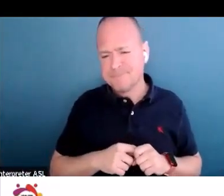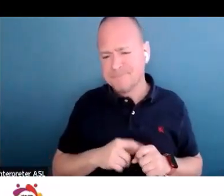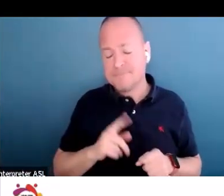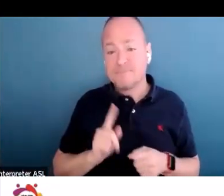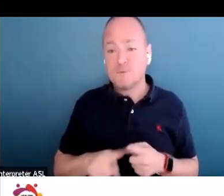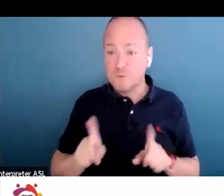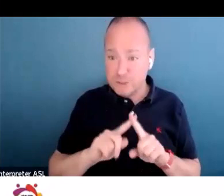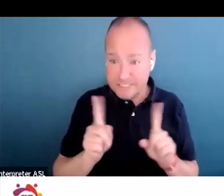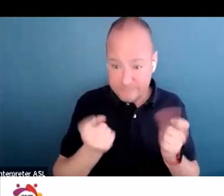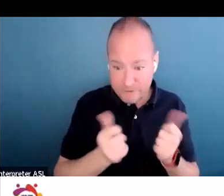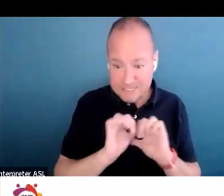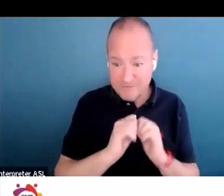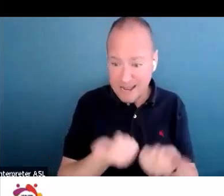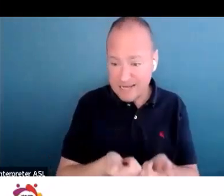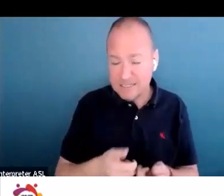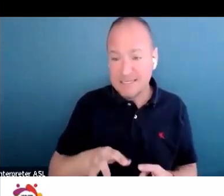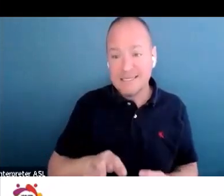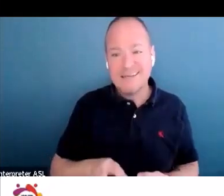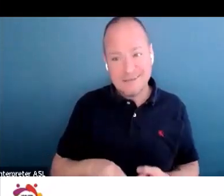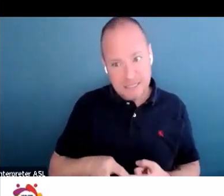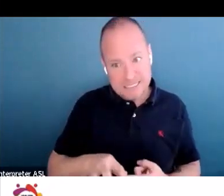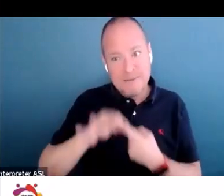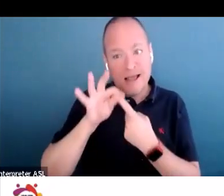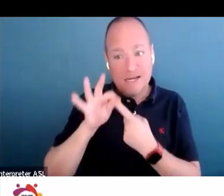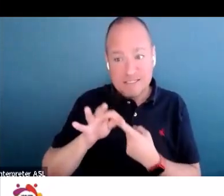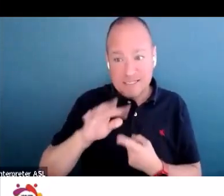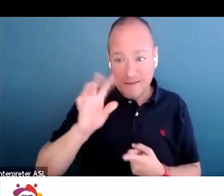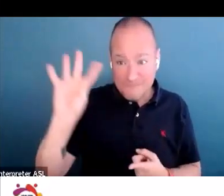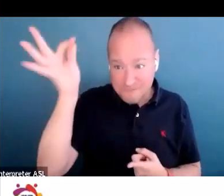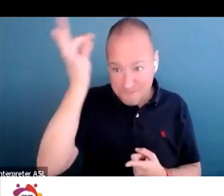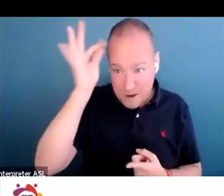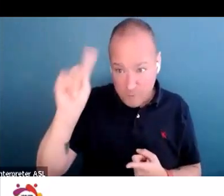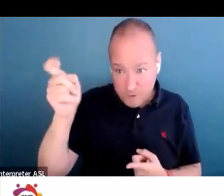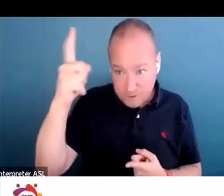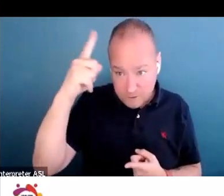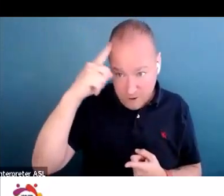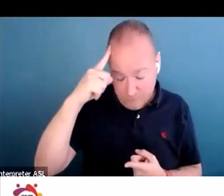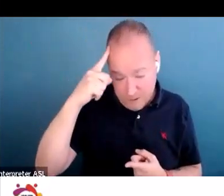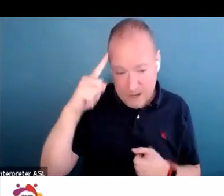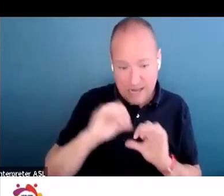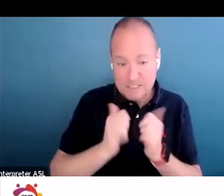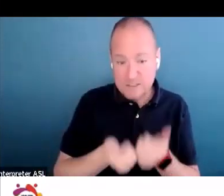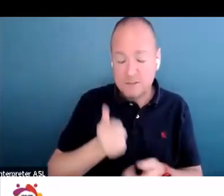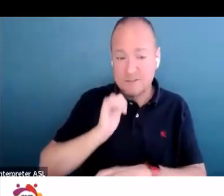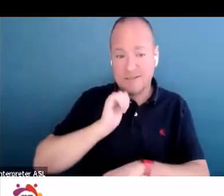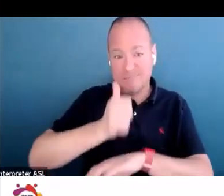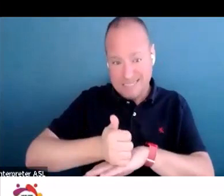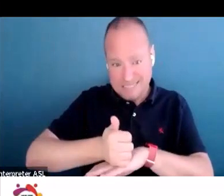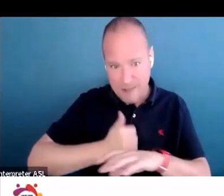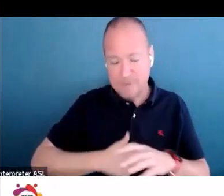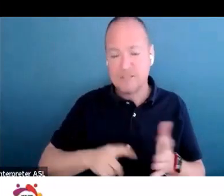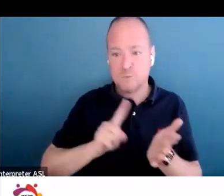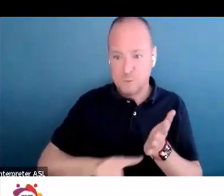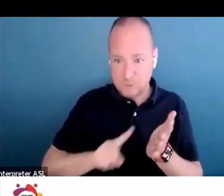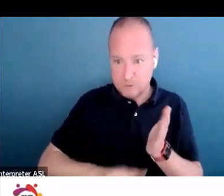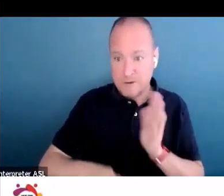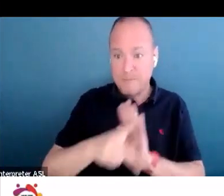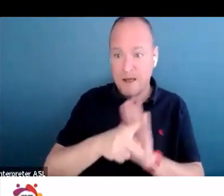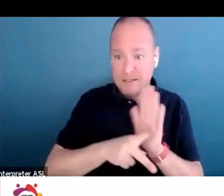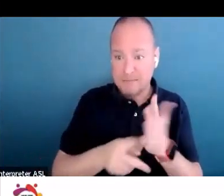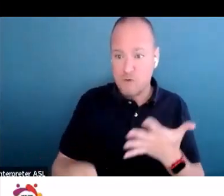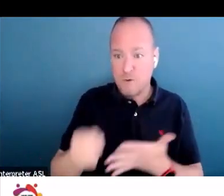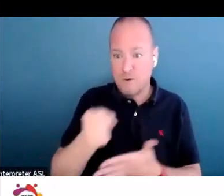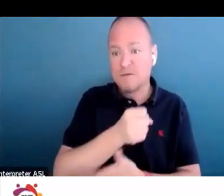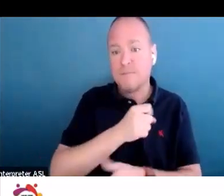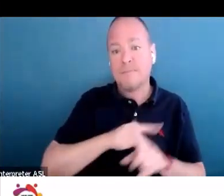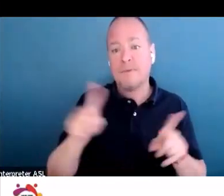agencies, especially federal agencies that establish research and policy priorities. But I think that something